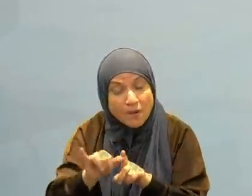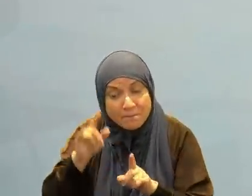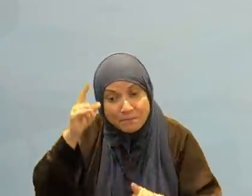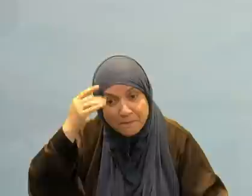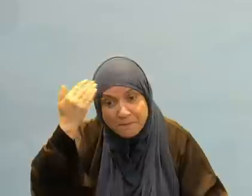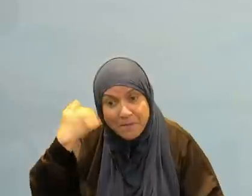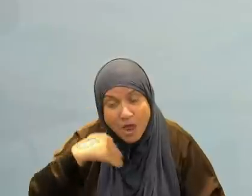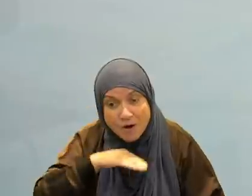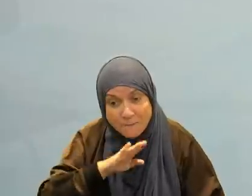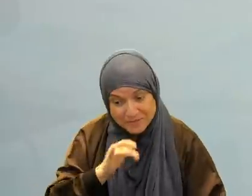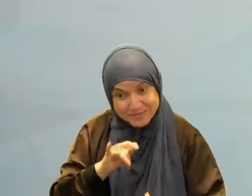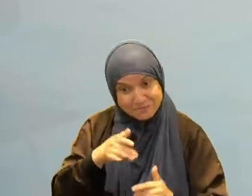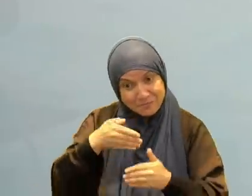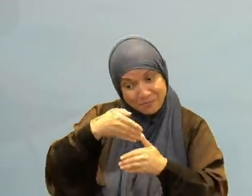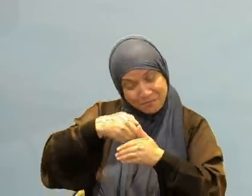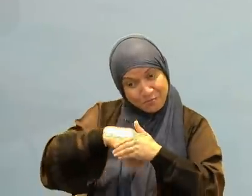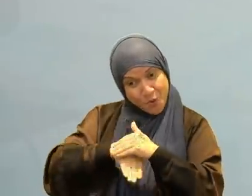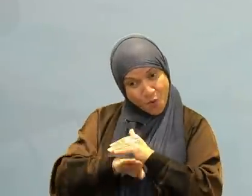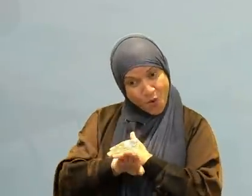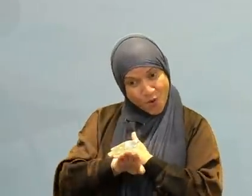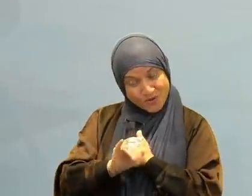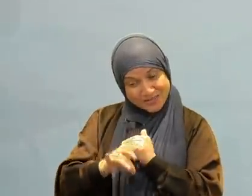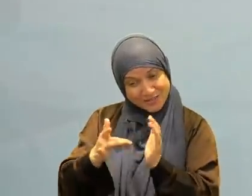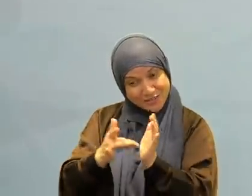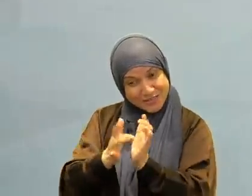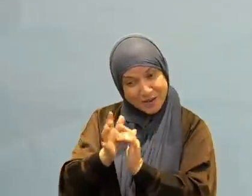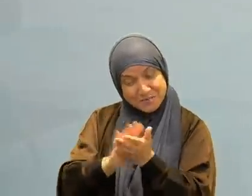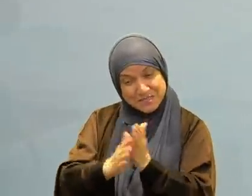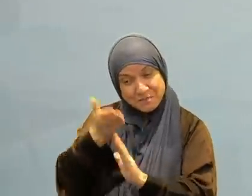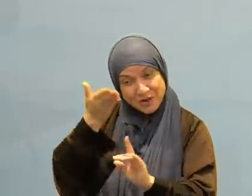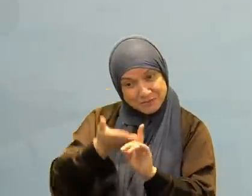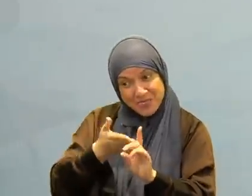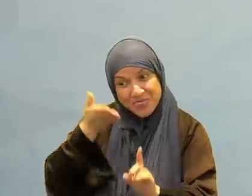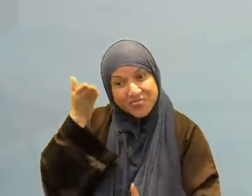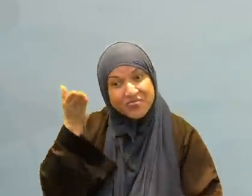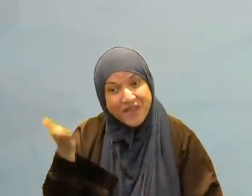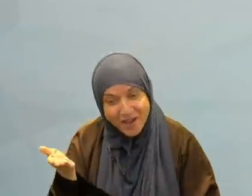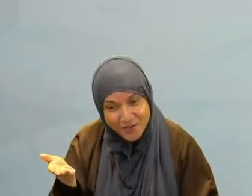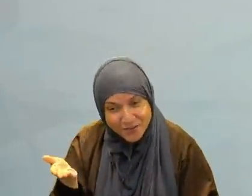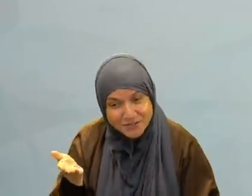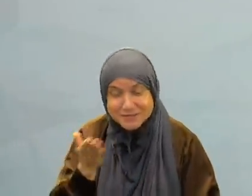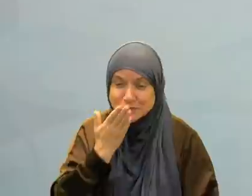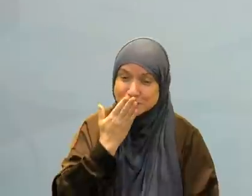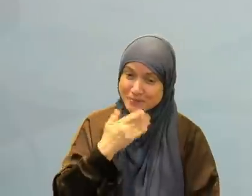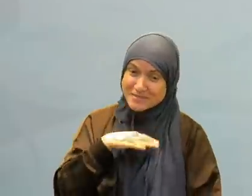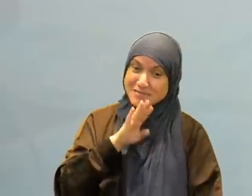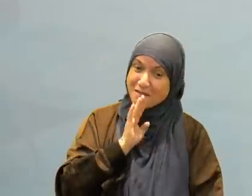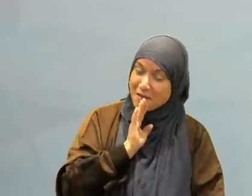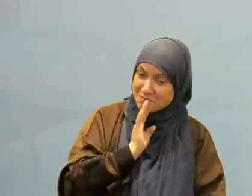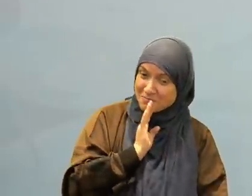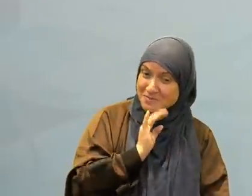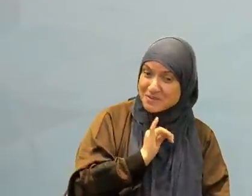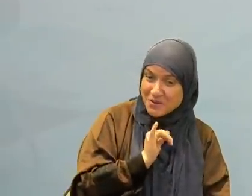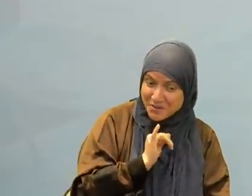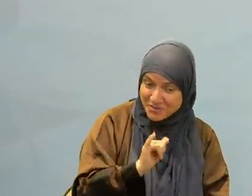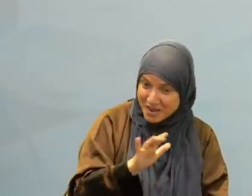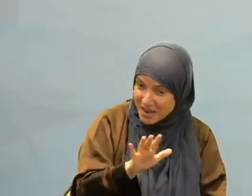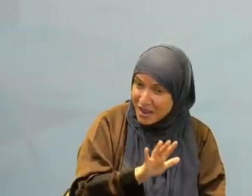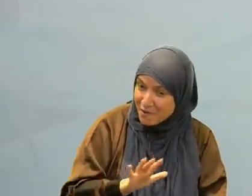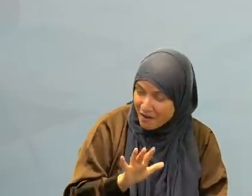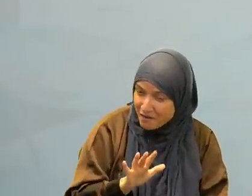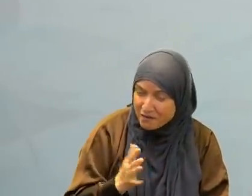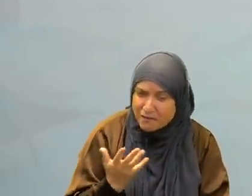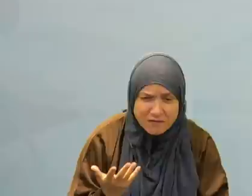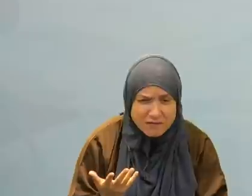Allah subhanahu wa ta'ala giving her inspiration and support from above the heavens. All three of these surahs give us a different